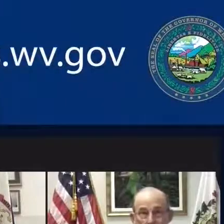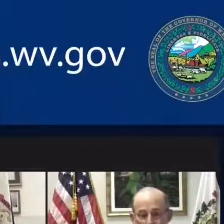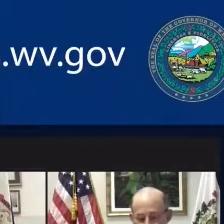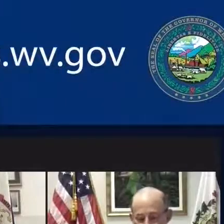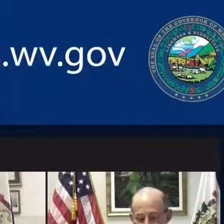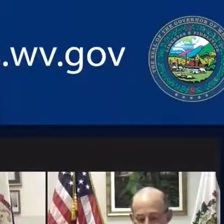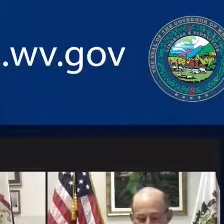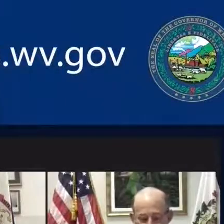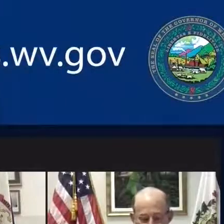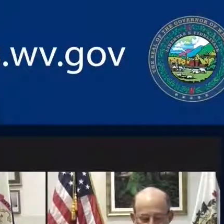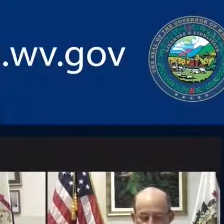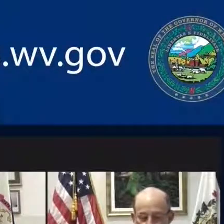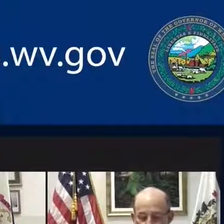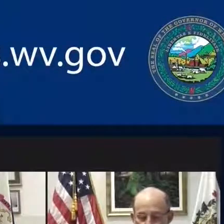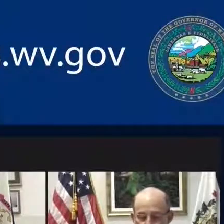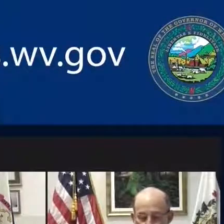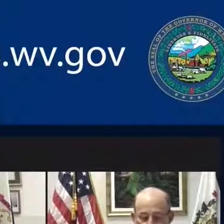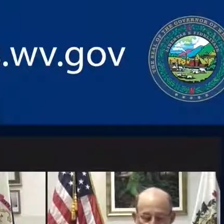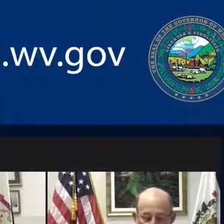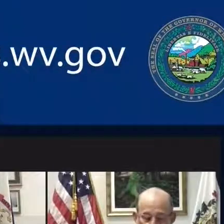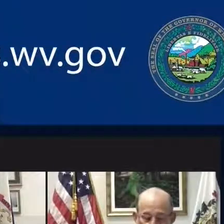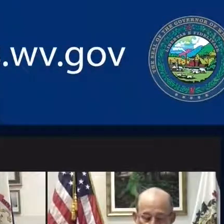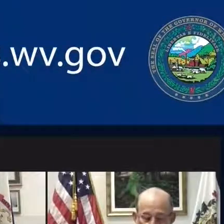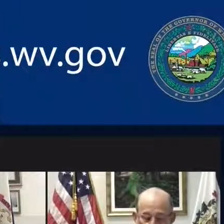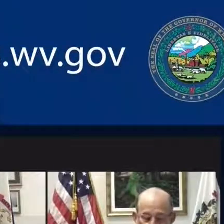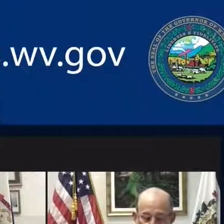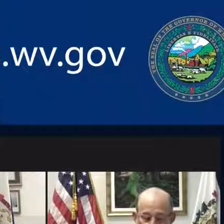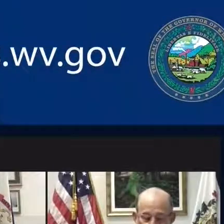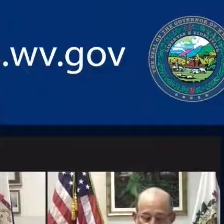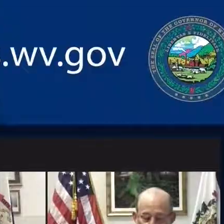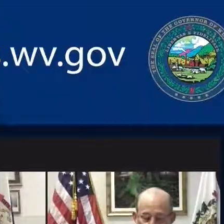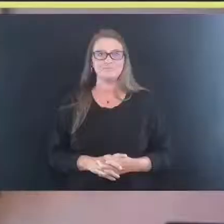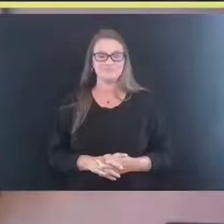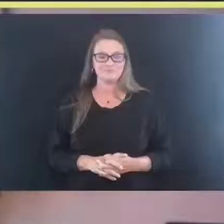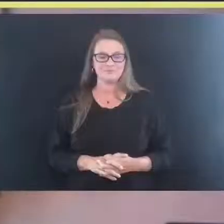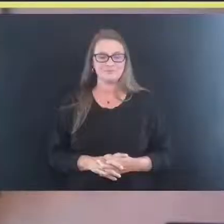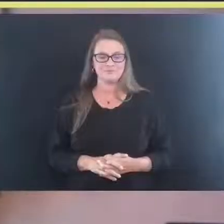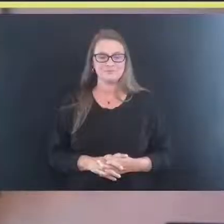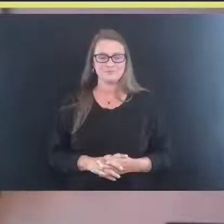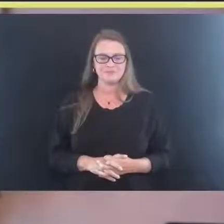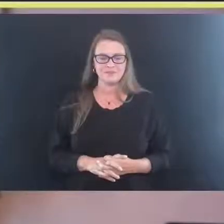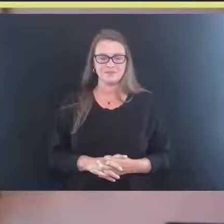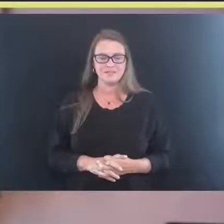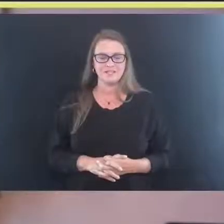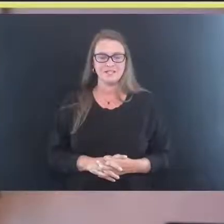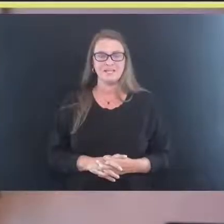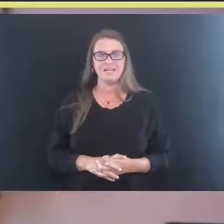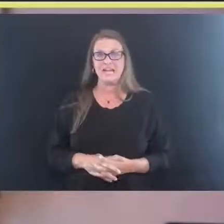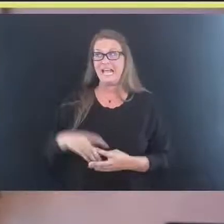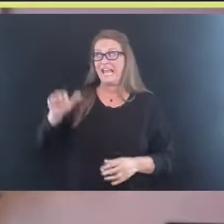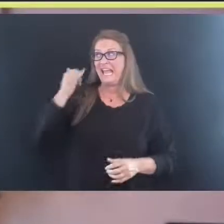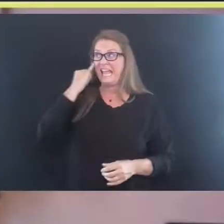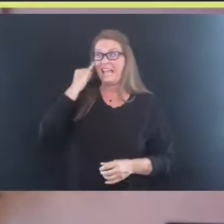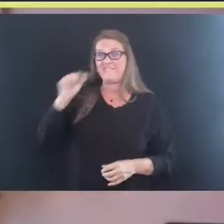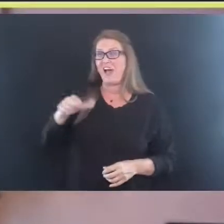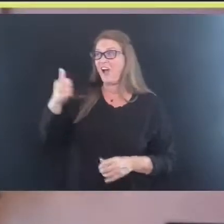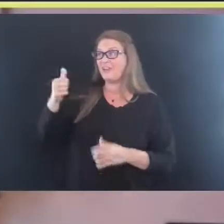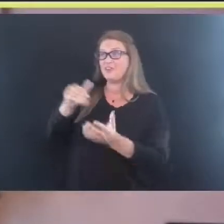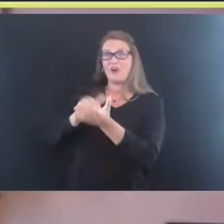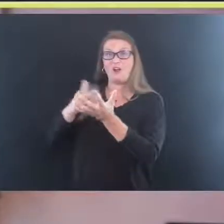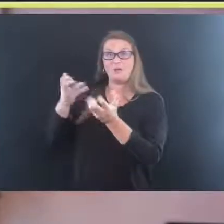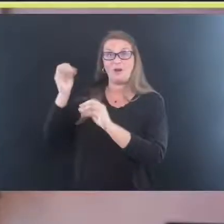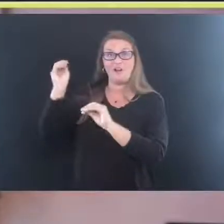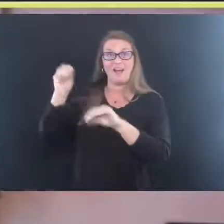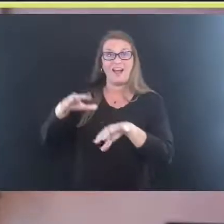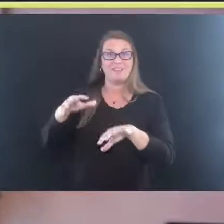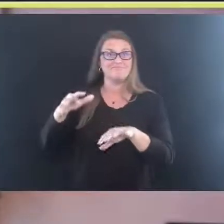Dr. Marsh, please. Thank you, Governor. I'll certainly invite Dr. Young and Dr. Amjad to add anything in as well. Charles, thank you for